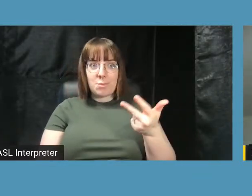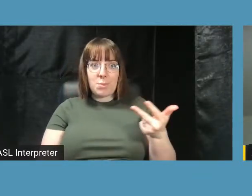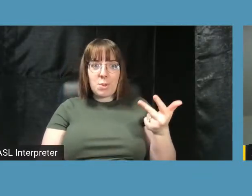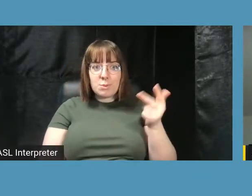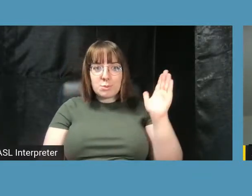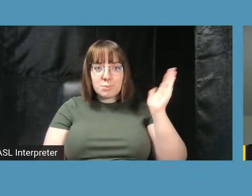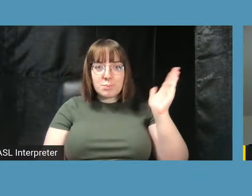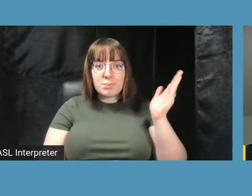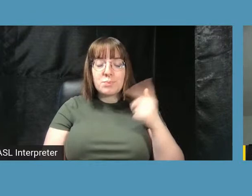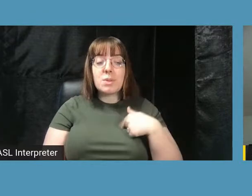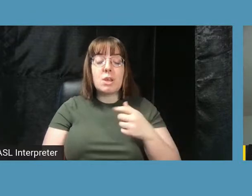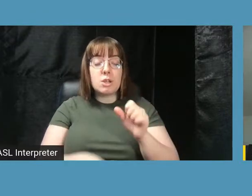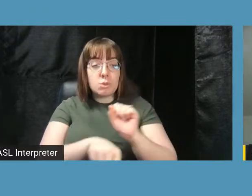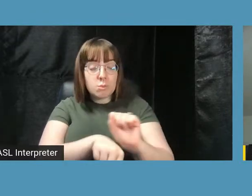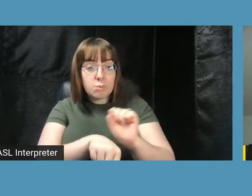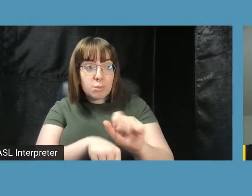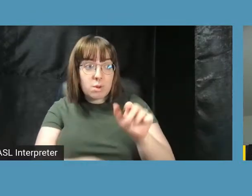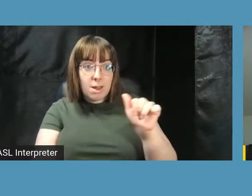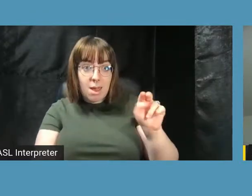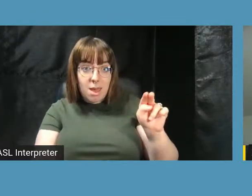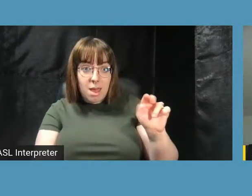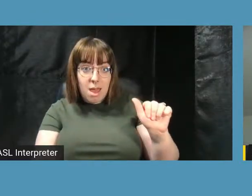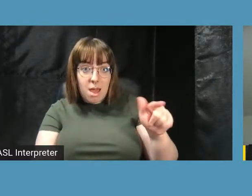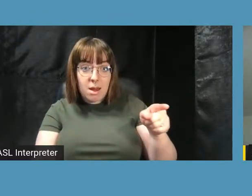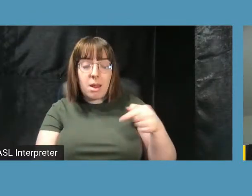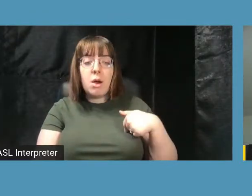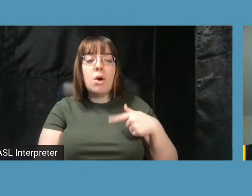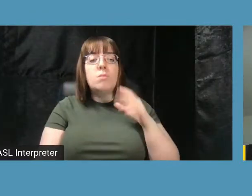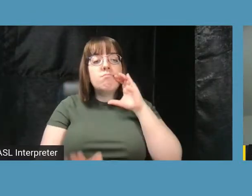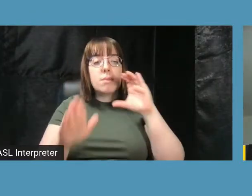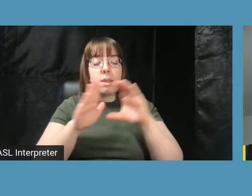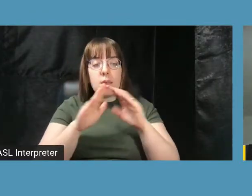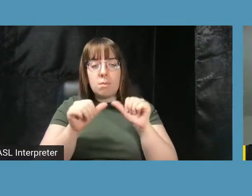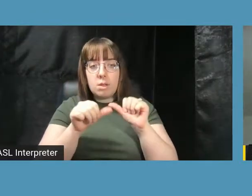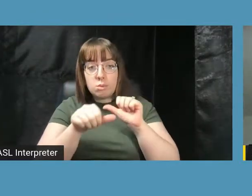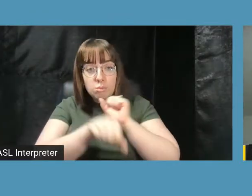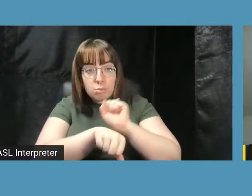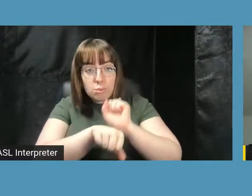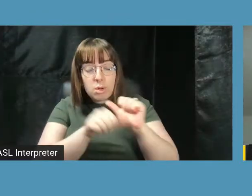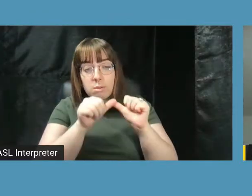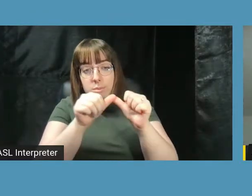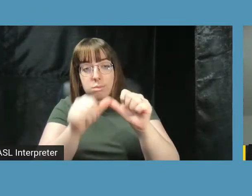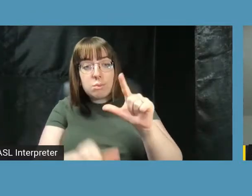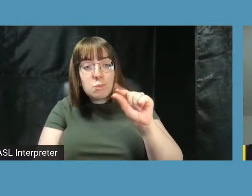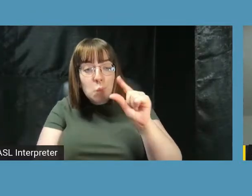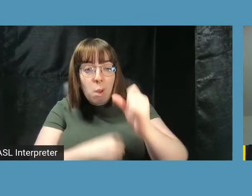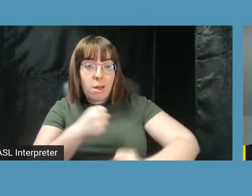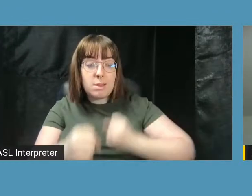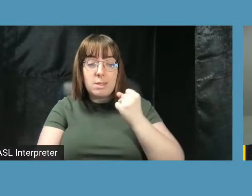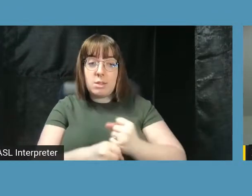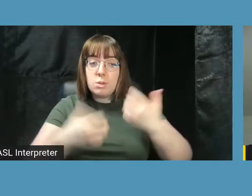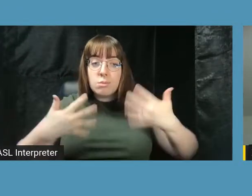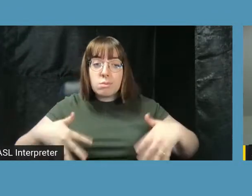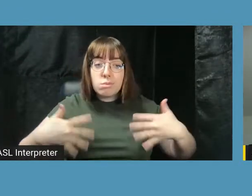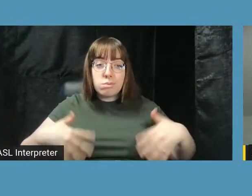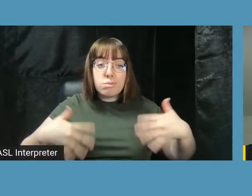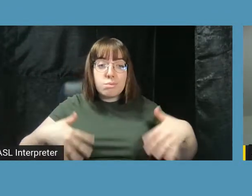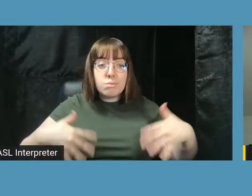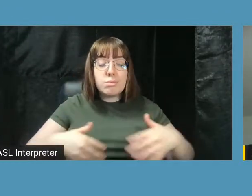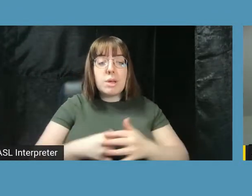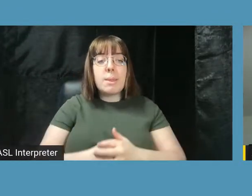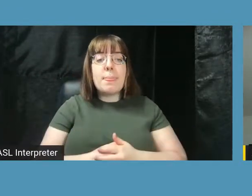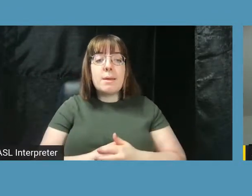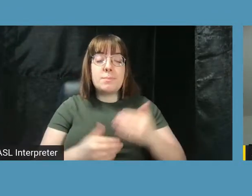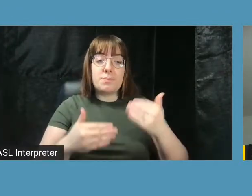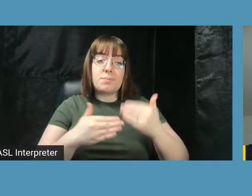has been working in moving image for over 20 years as an artist, director, and a producer. So the next workshop will focus on ways